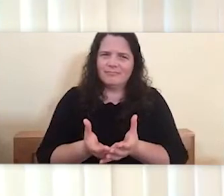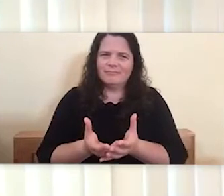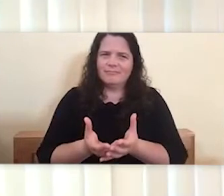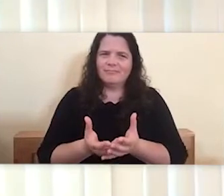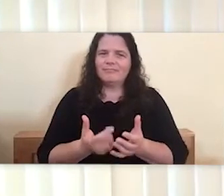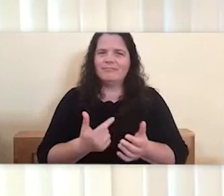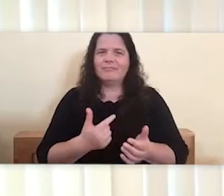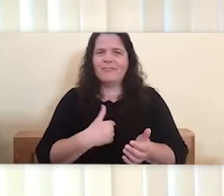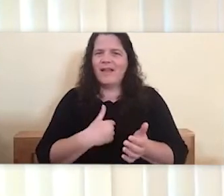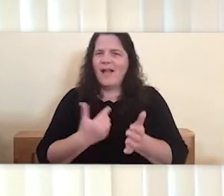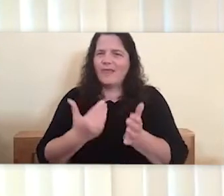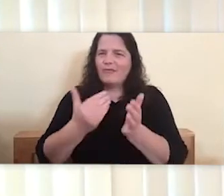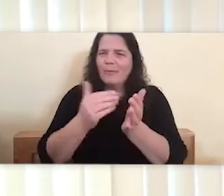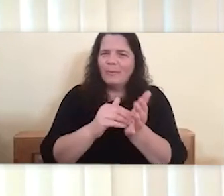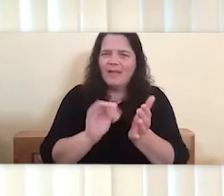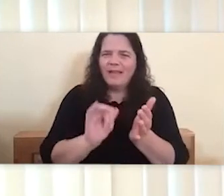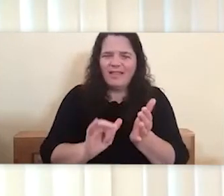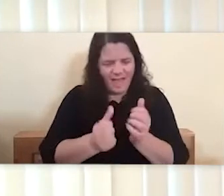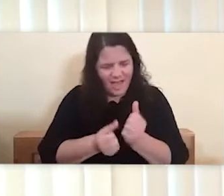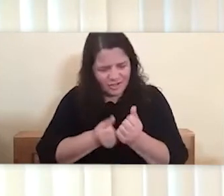in every language,